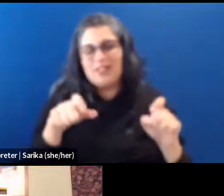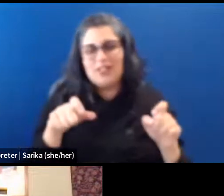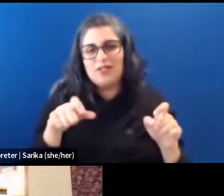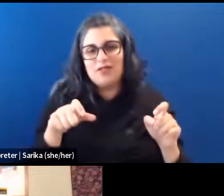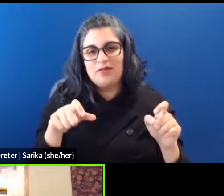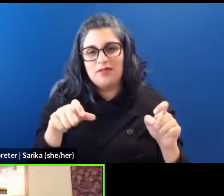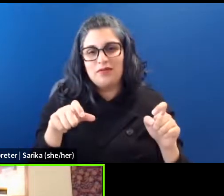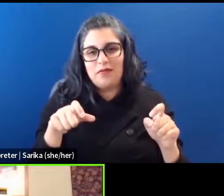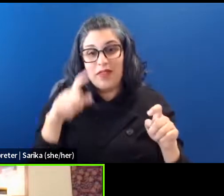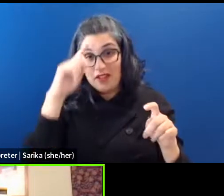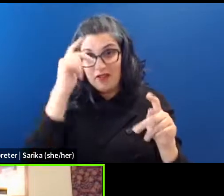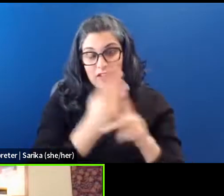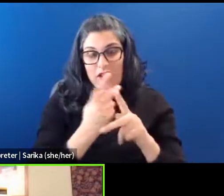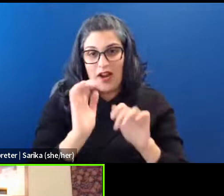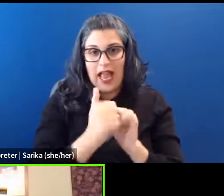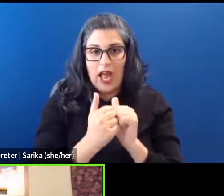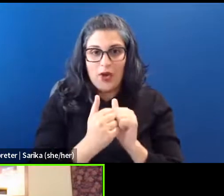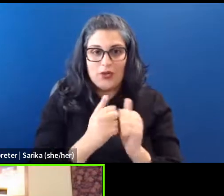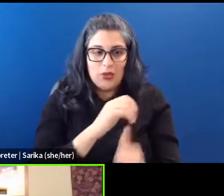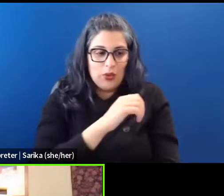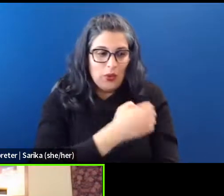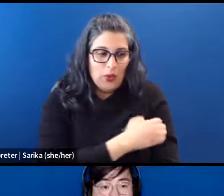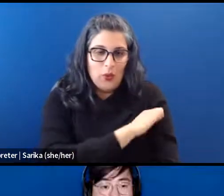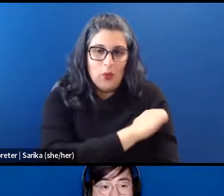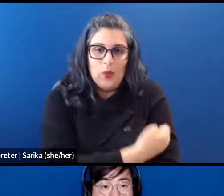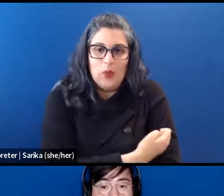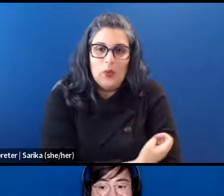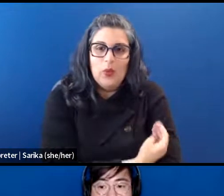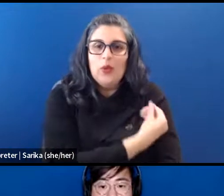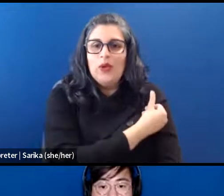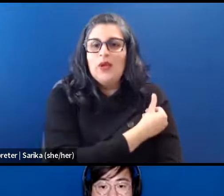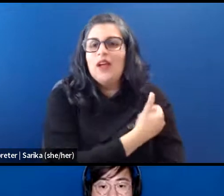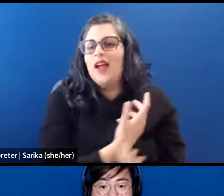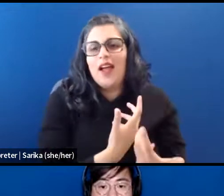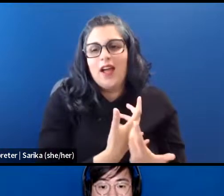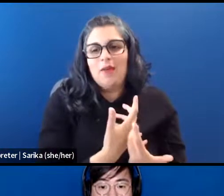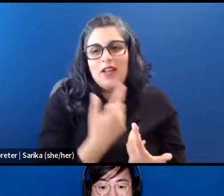replenish. Yeah. In order to dream, you've got to sleep, right?